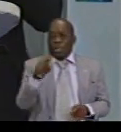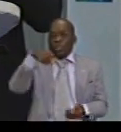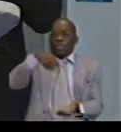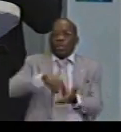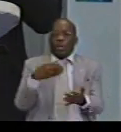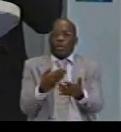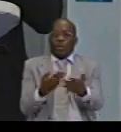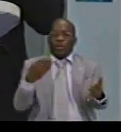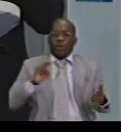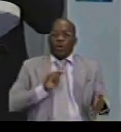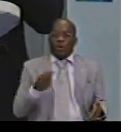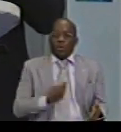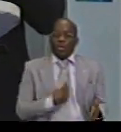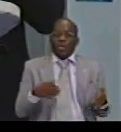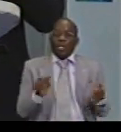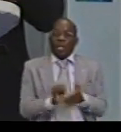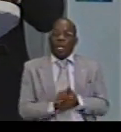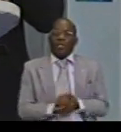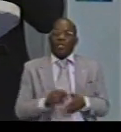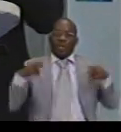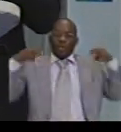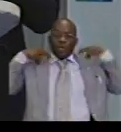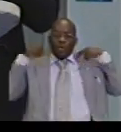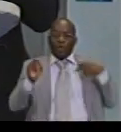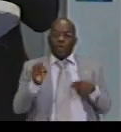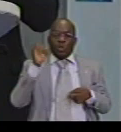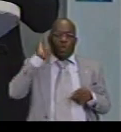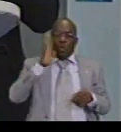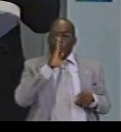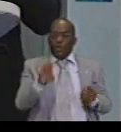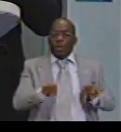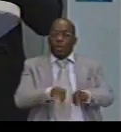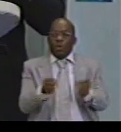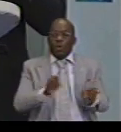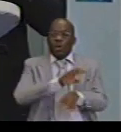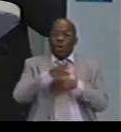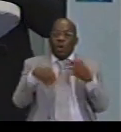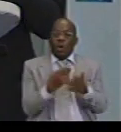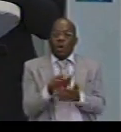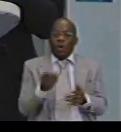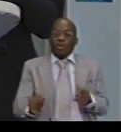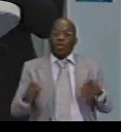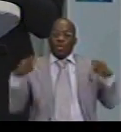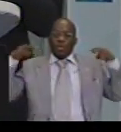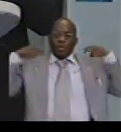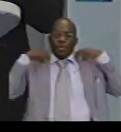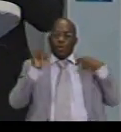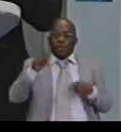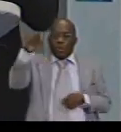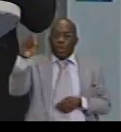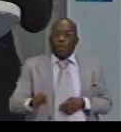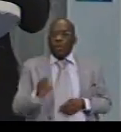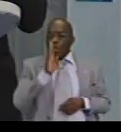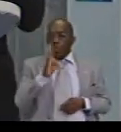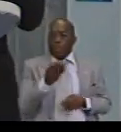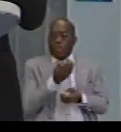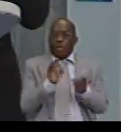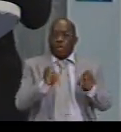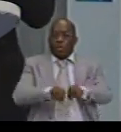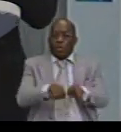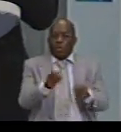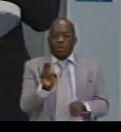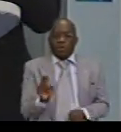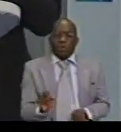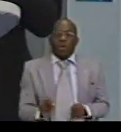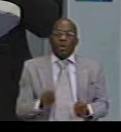that the yokes will be broken. All the yokes must be broken today. You will not go